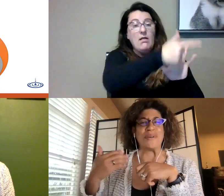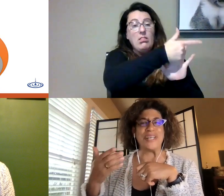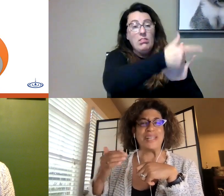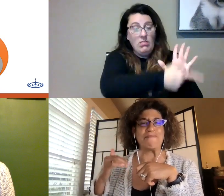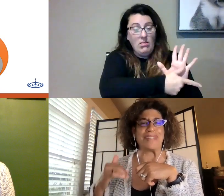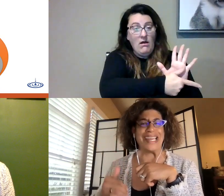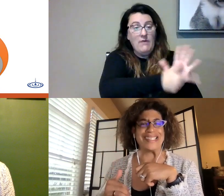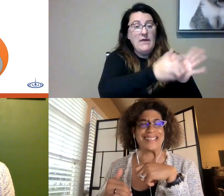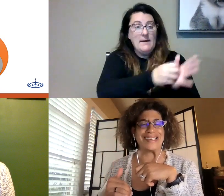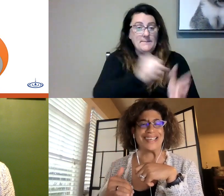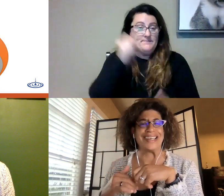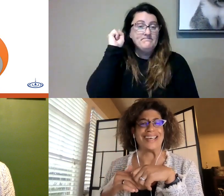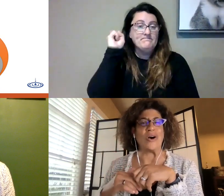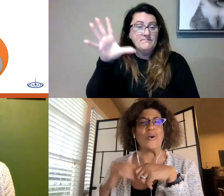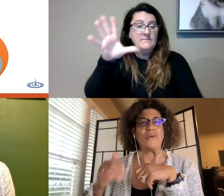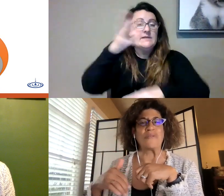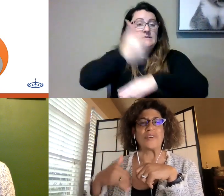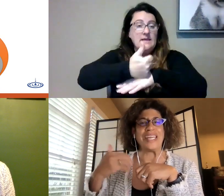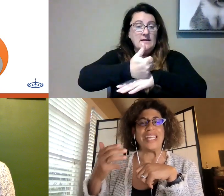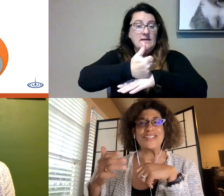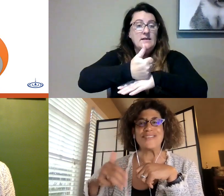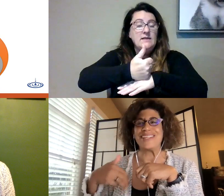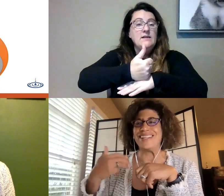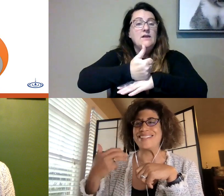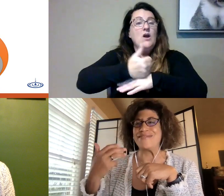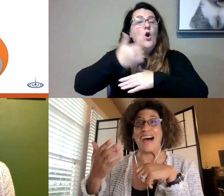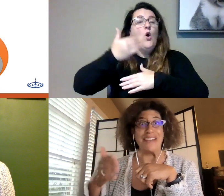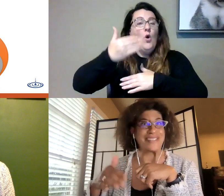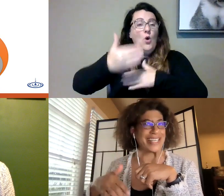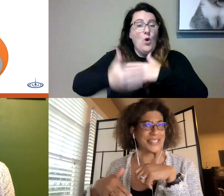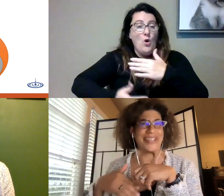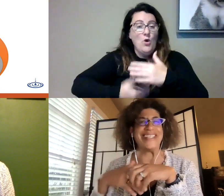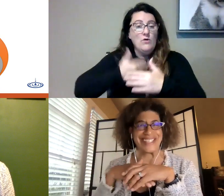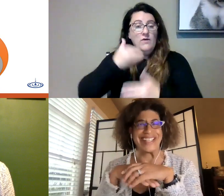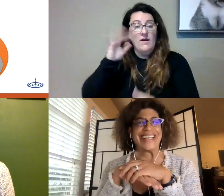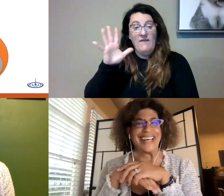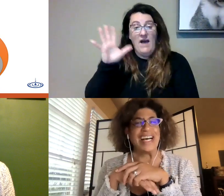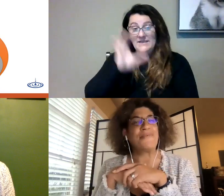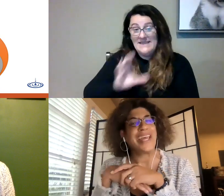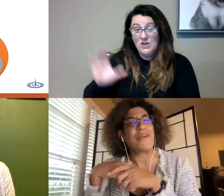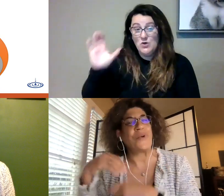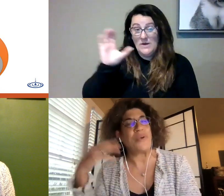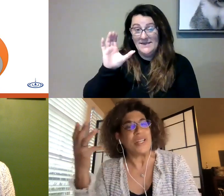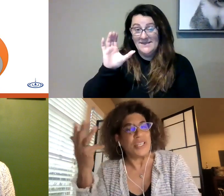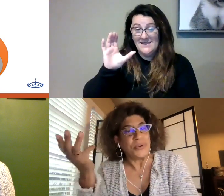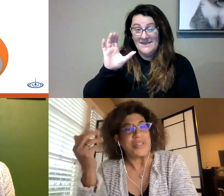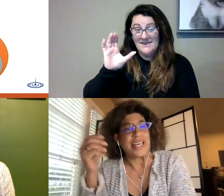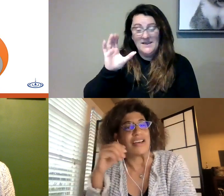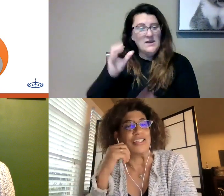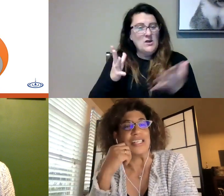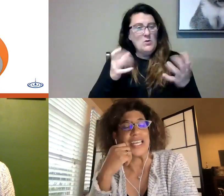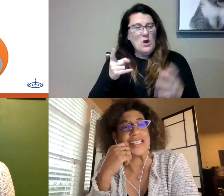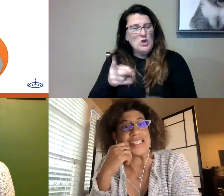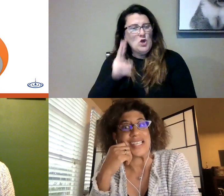been put in place over each of the 5 centuries. And we want you to